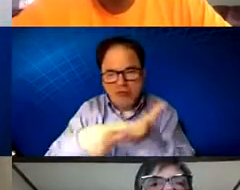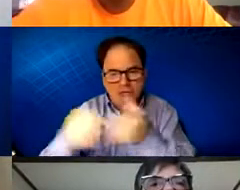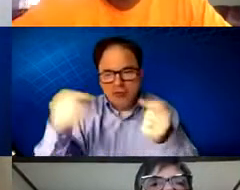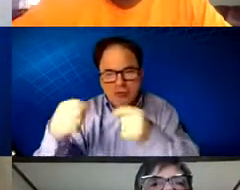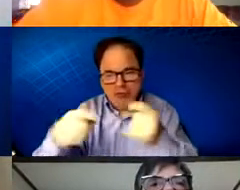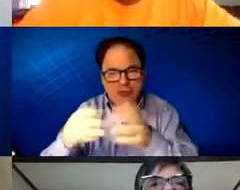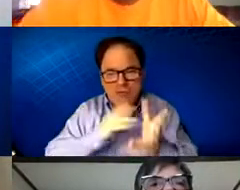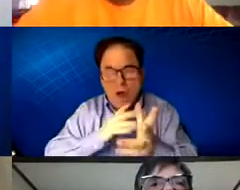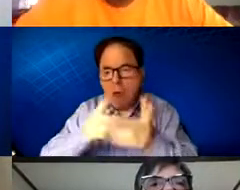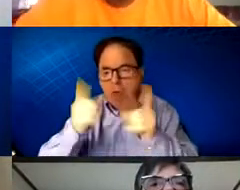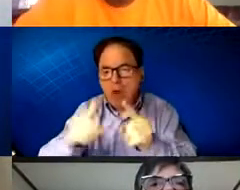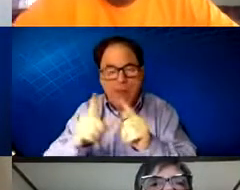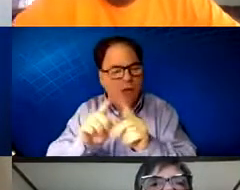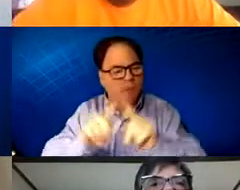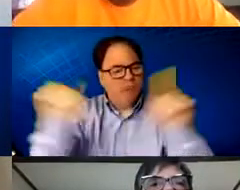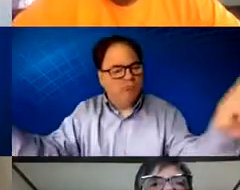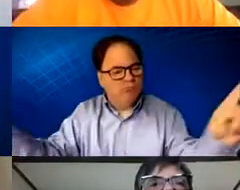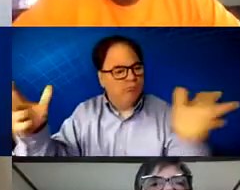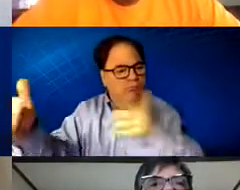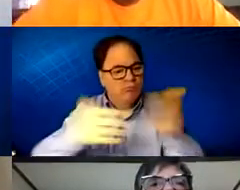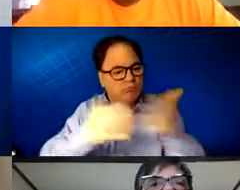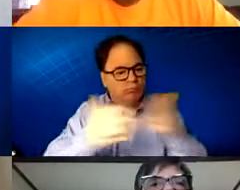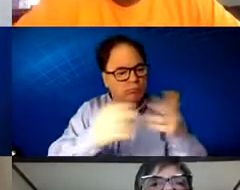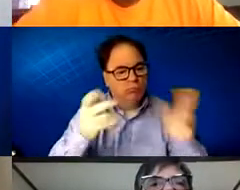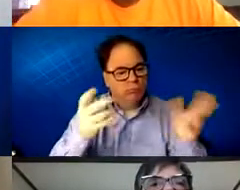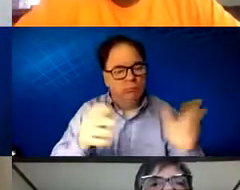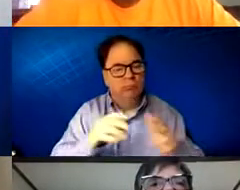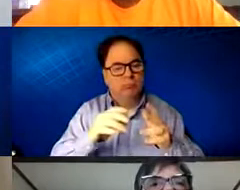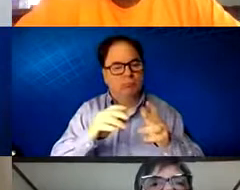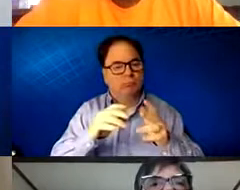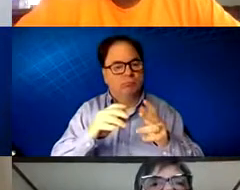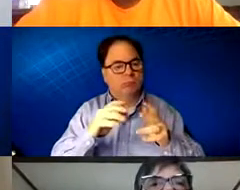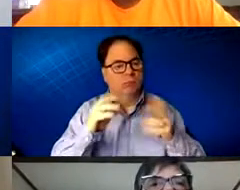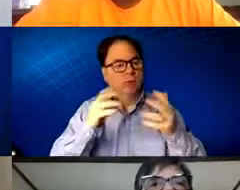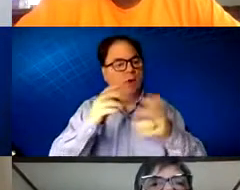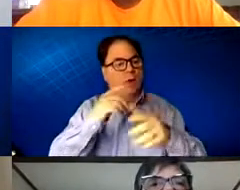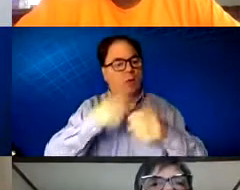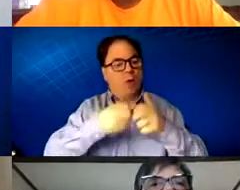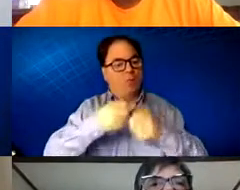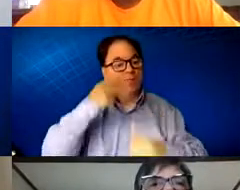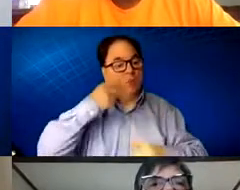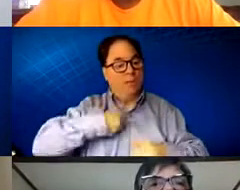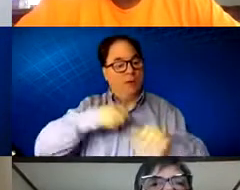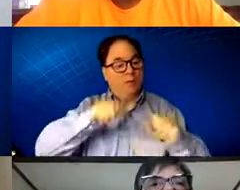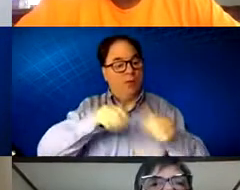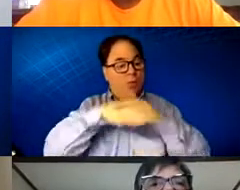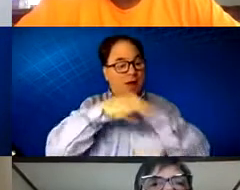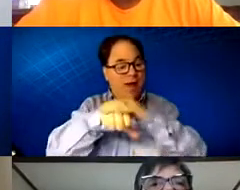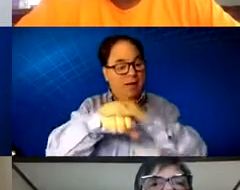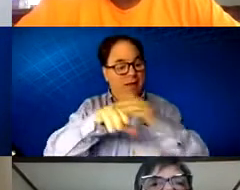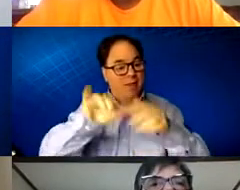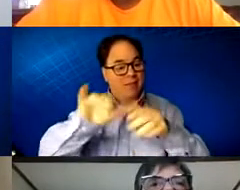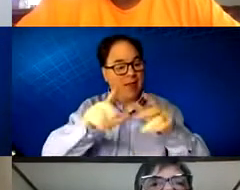minute meetings. People agree or discuss something really briefly and then go about their business.